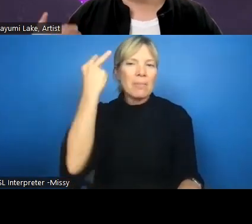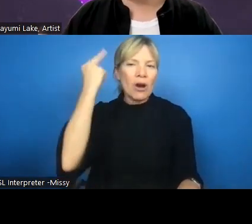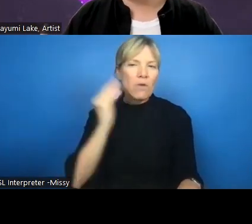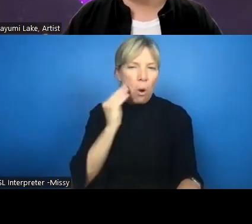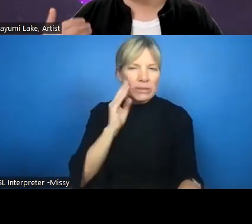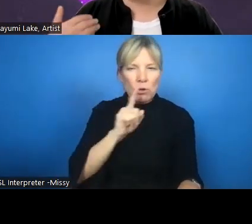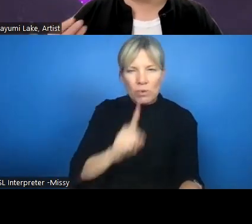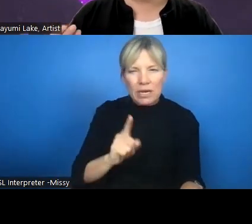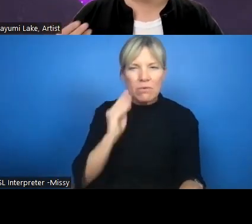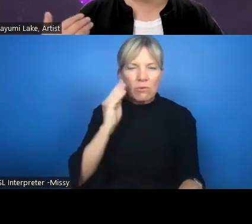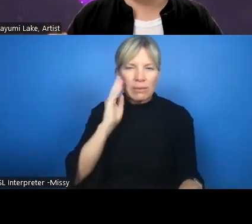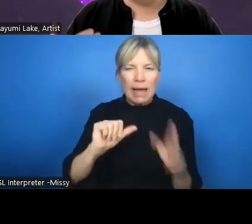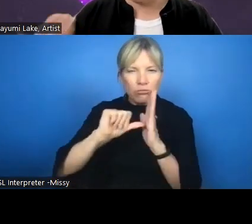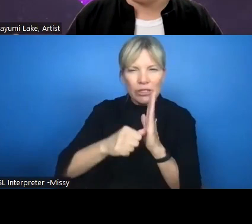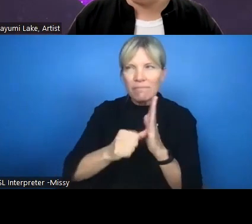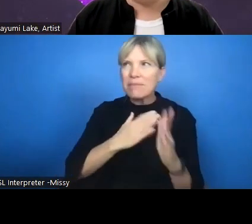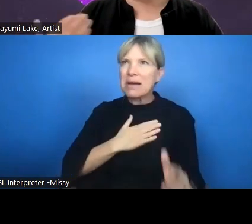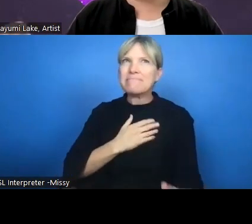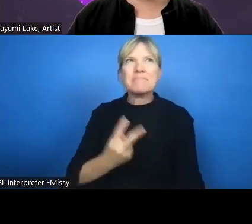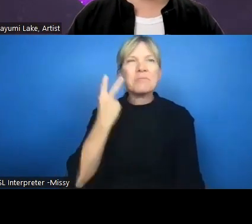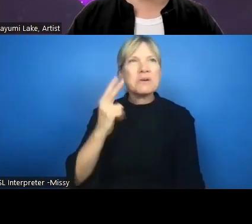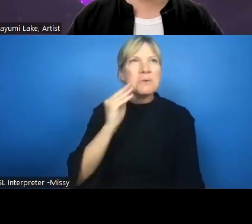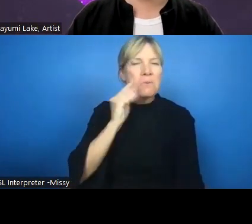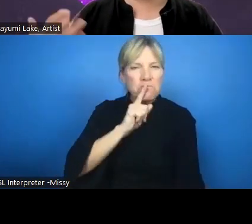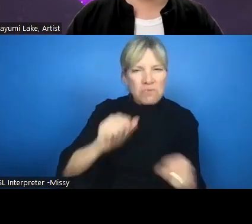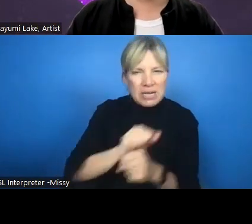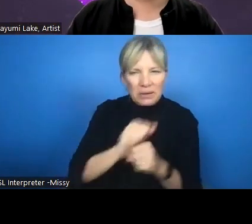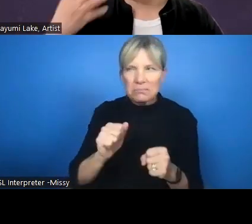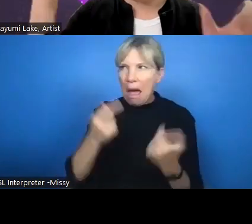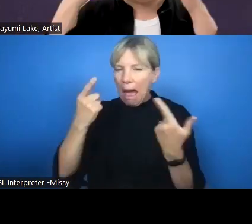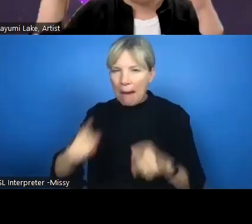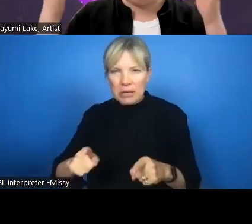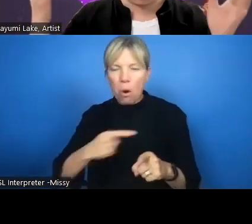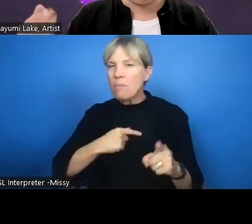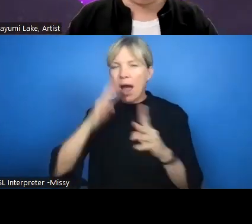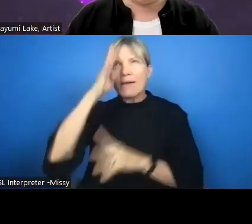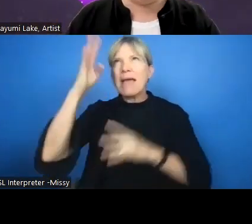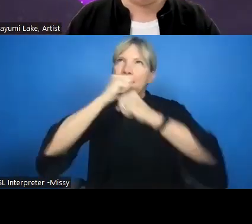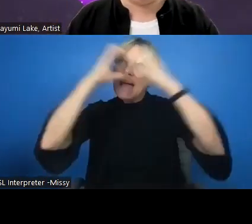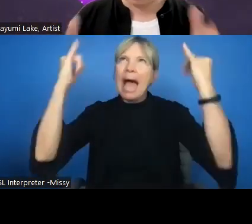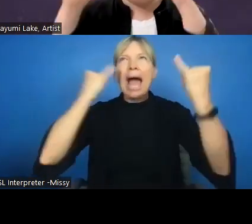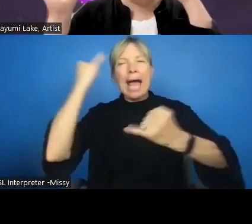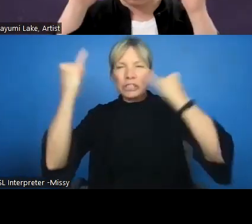I was questioning, is my memory in a home real, or is it really happens, or I'm just making up my,